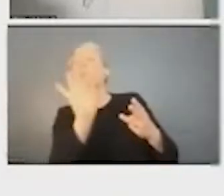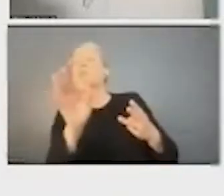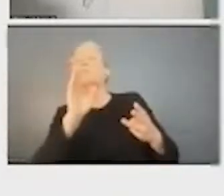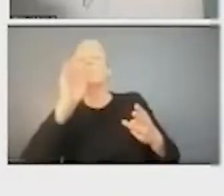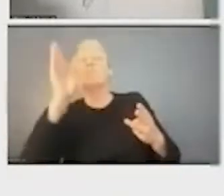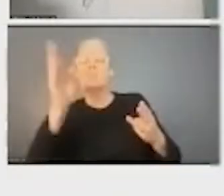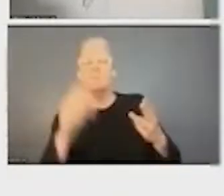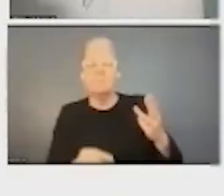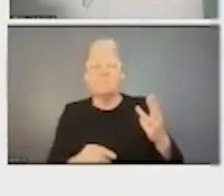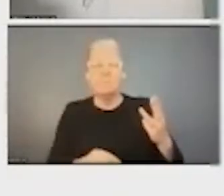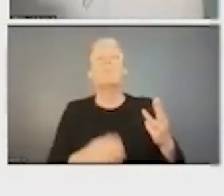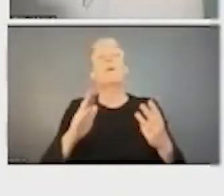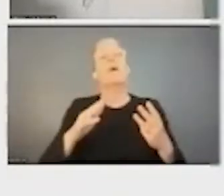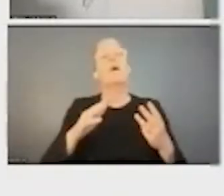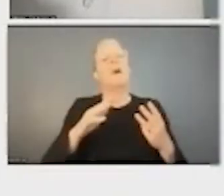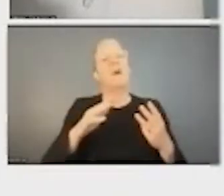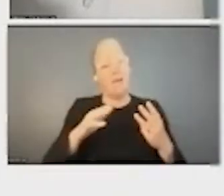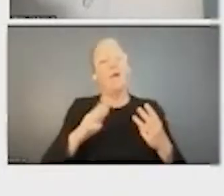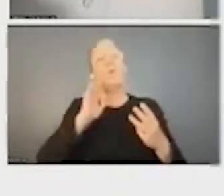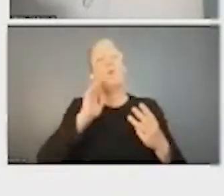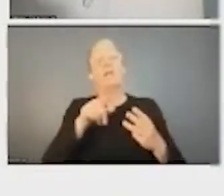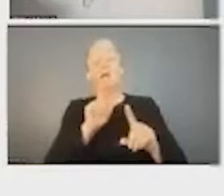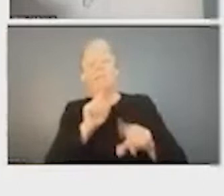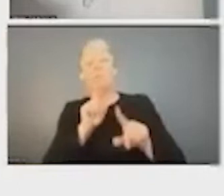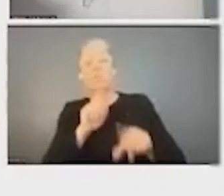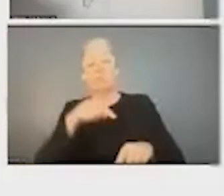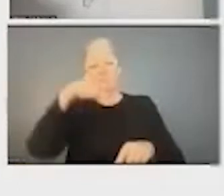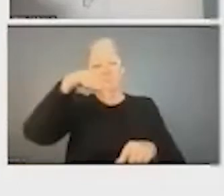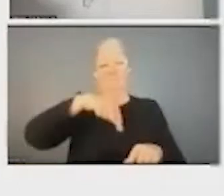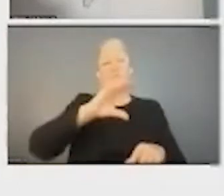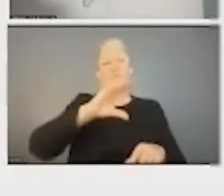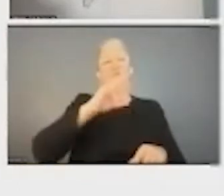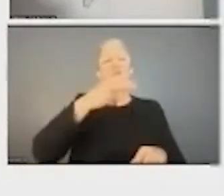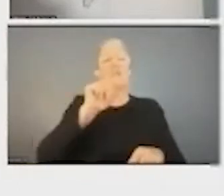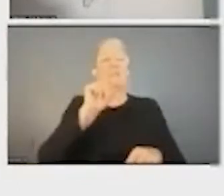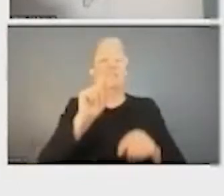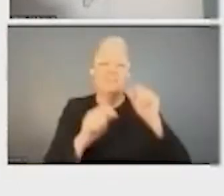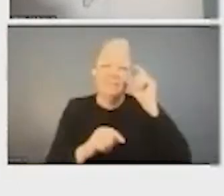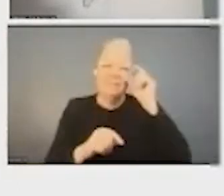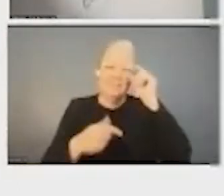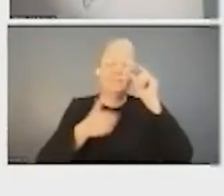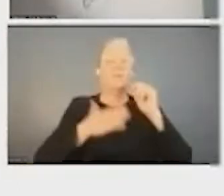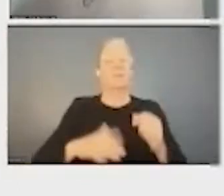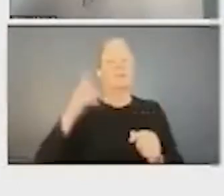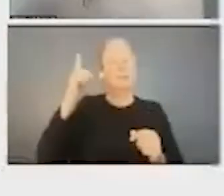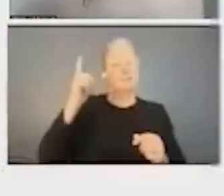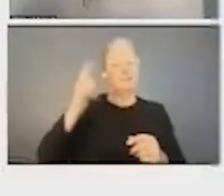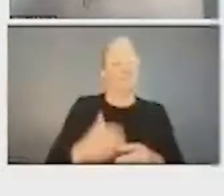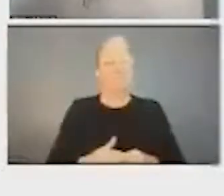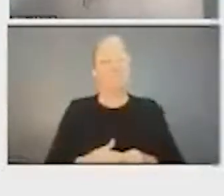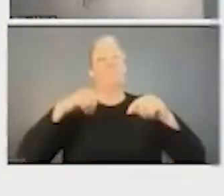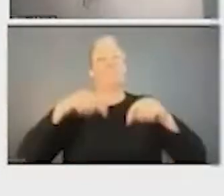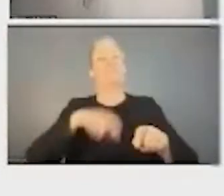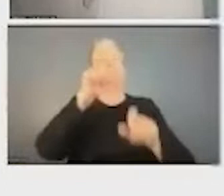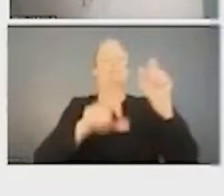answered directly in the chat. Let's begin. Today, humanity faces four